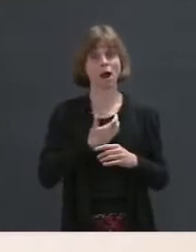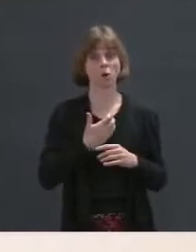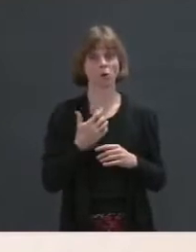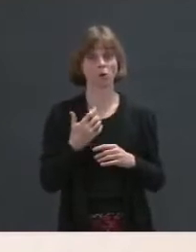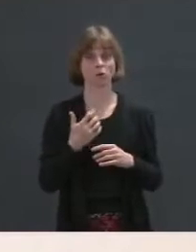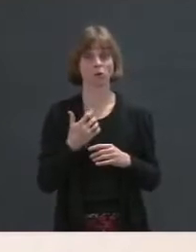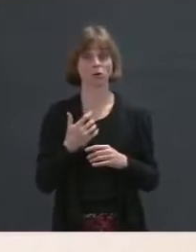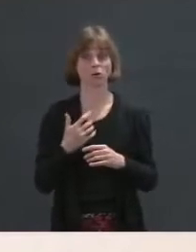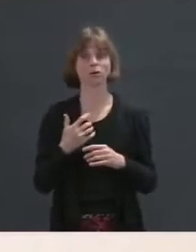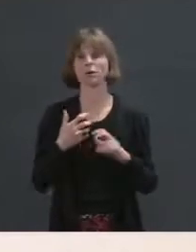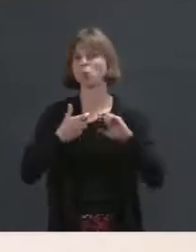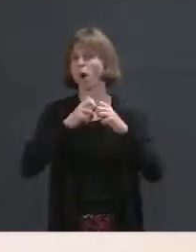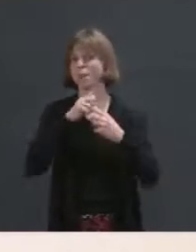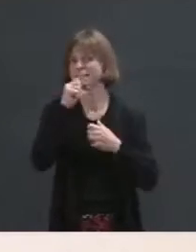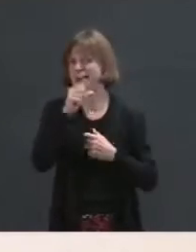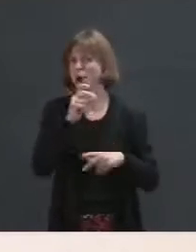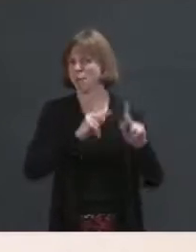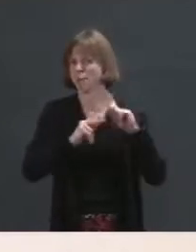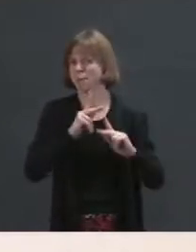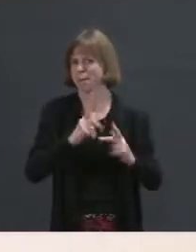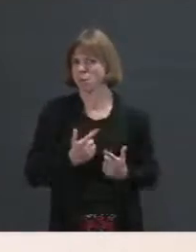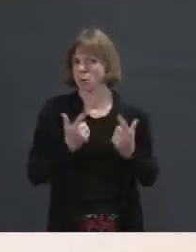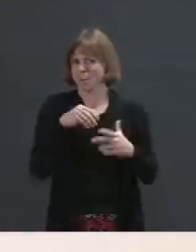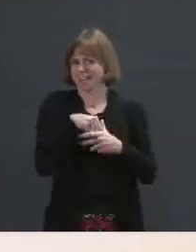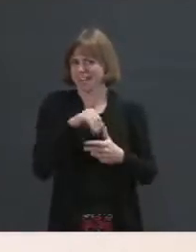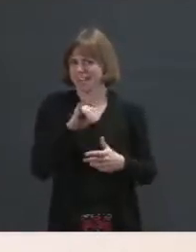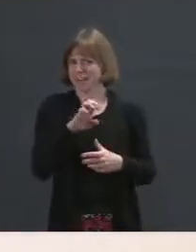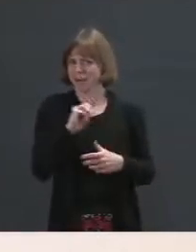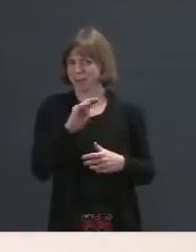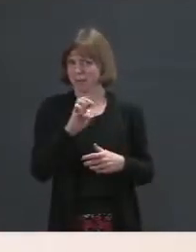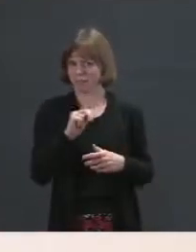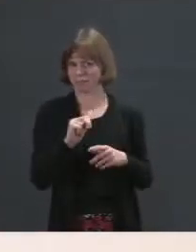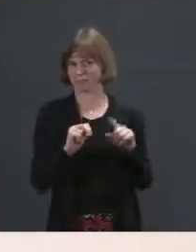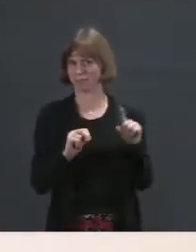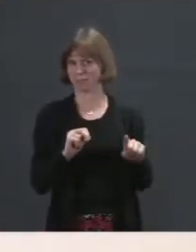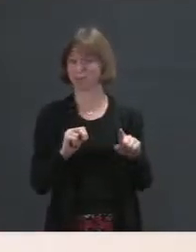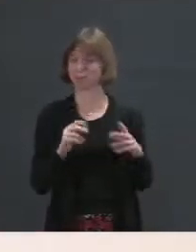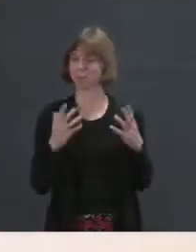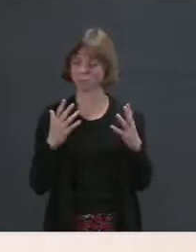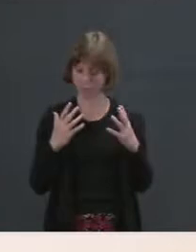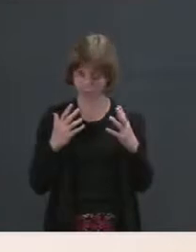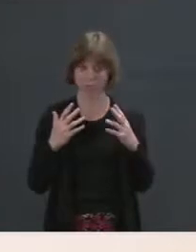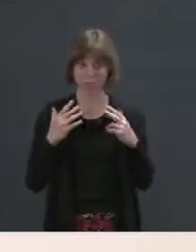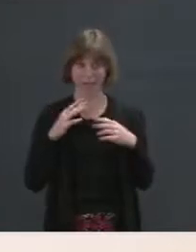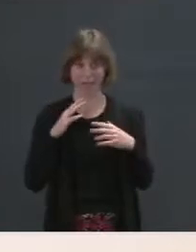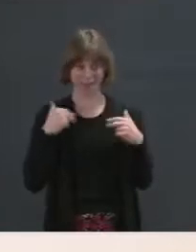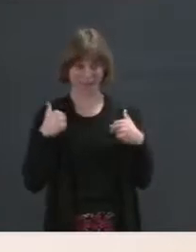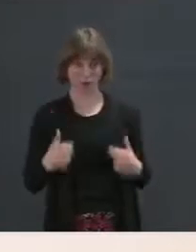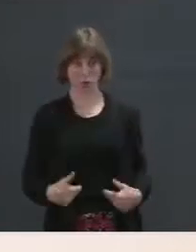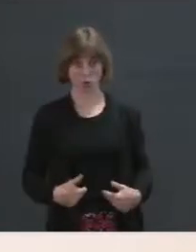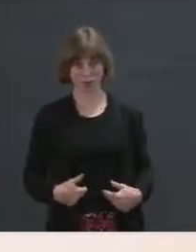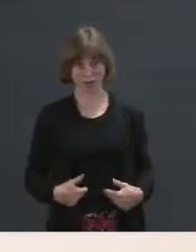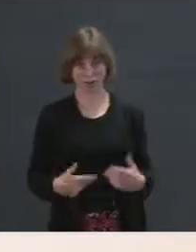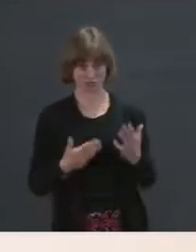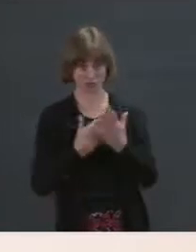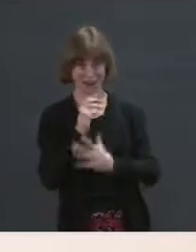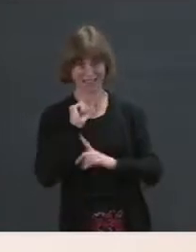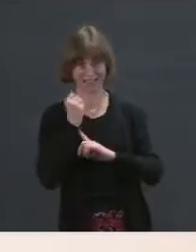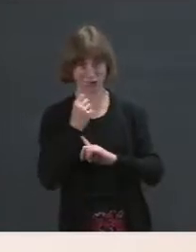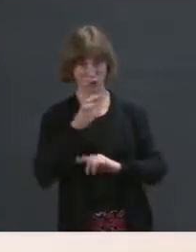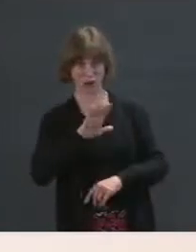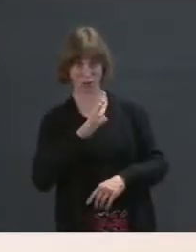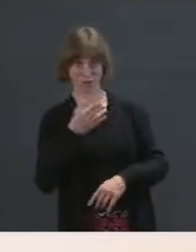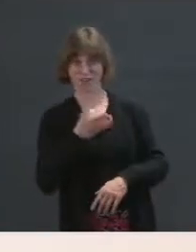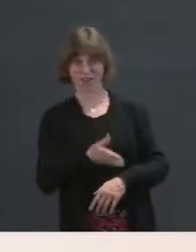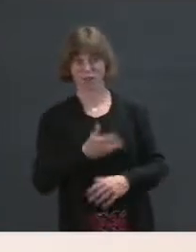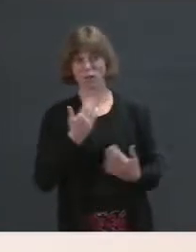never been with the people of Yemen, right? And certainly the humanitarian situation has been a long time concern. I don't have an